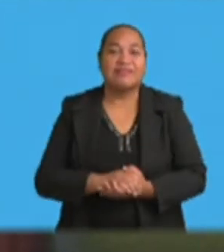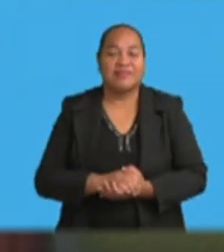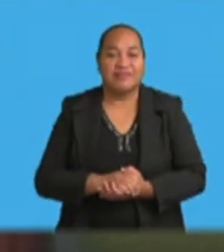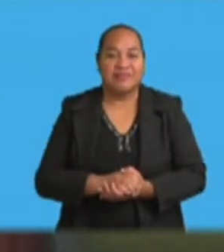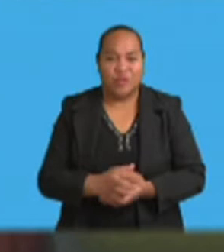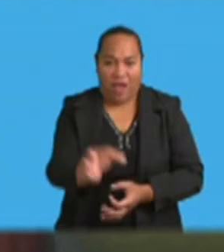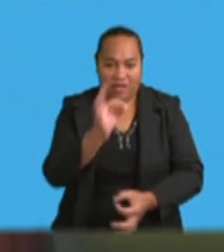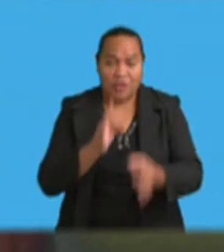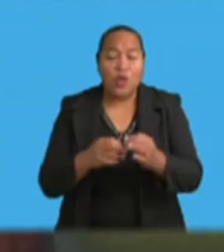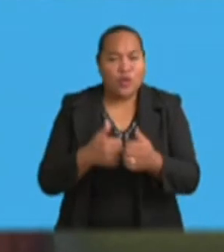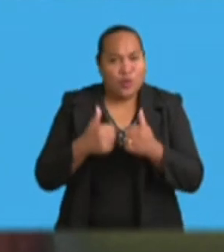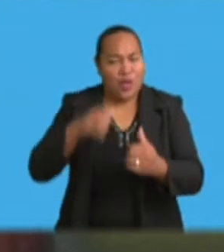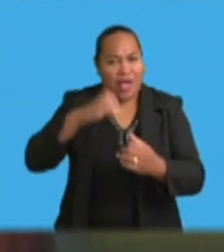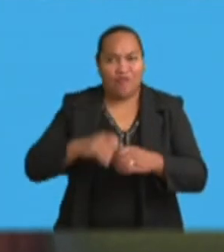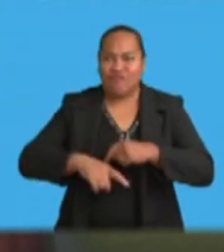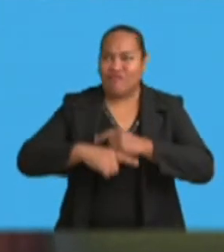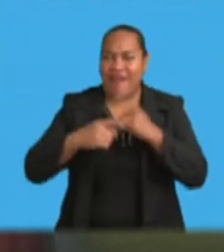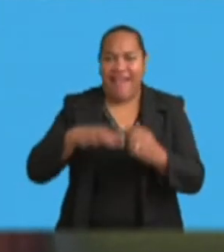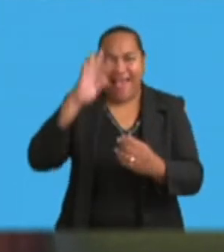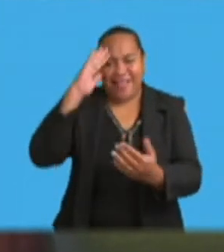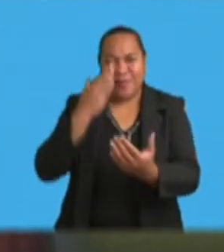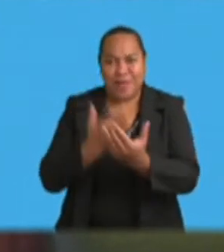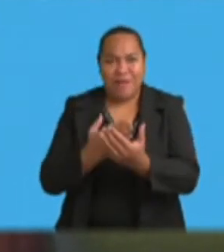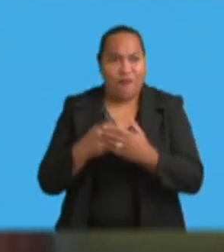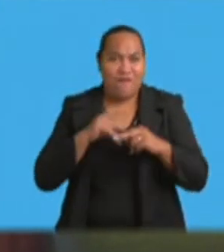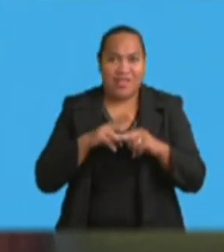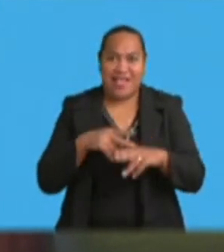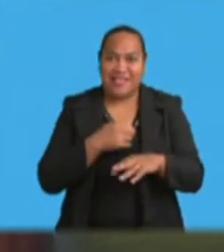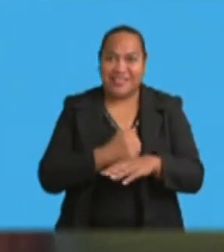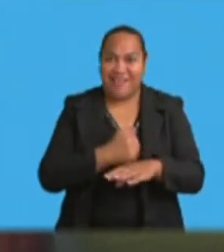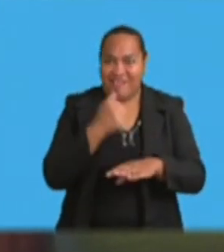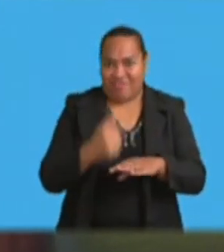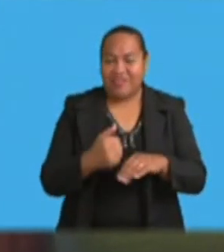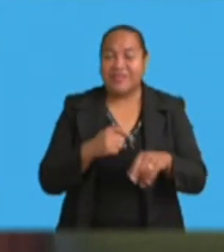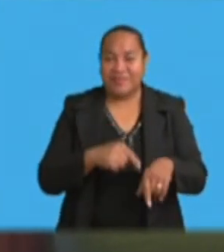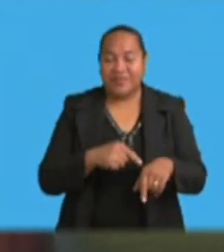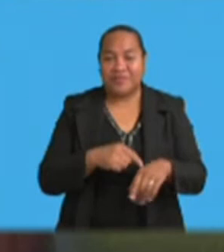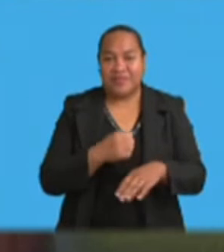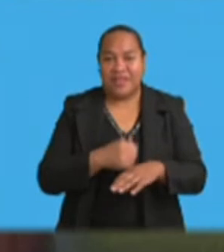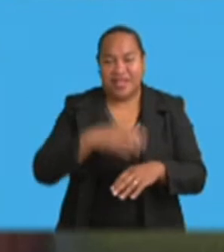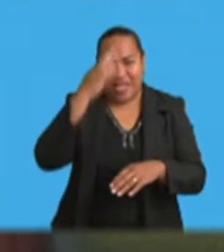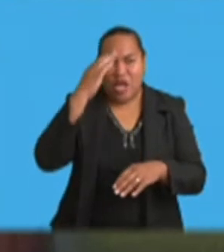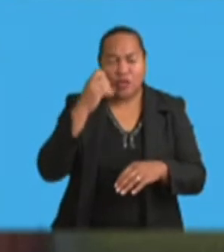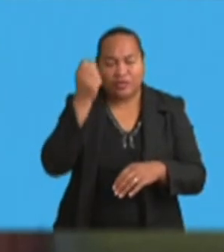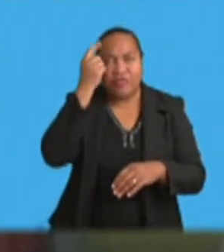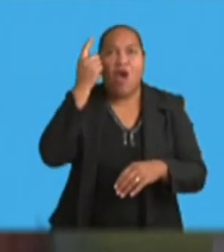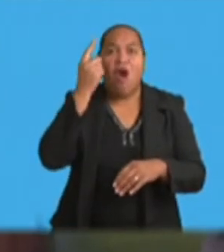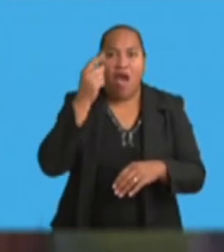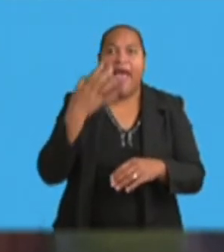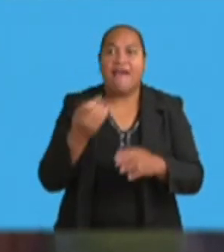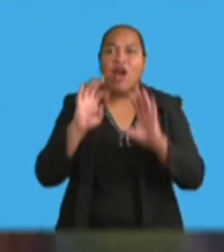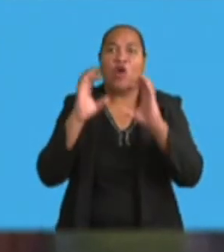a great experience for Fiji as a nation to realize that there is a committee internationally that